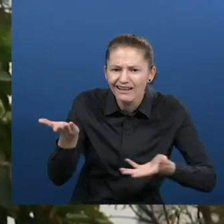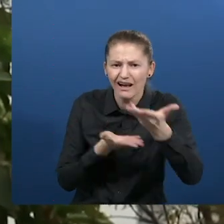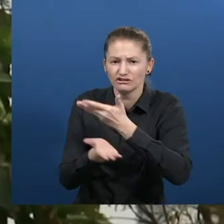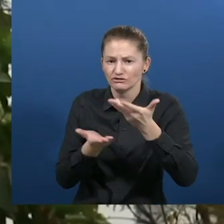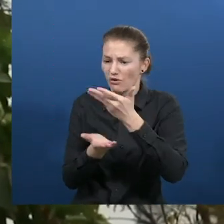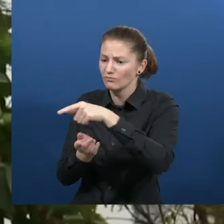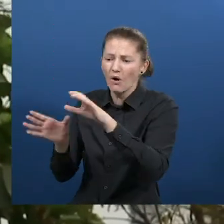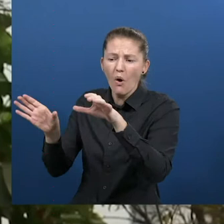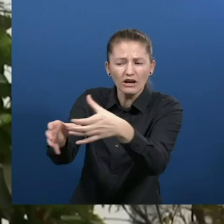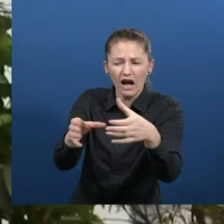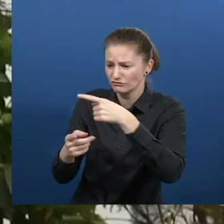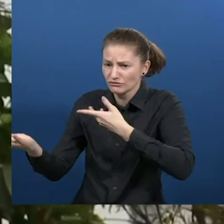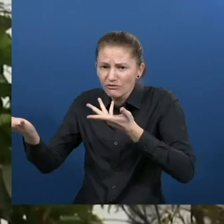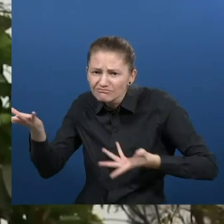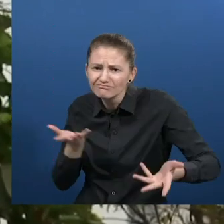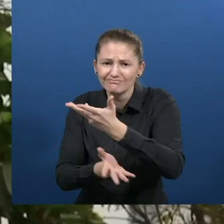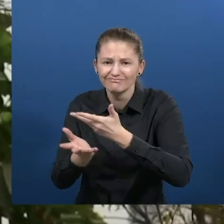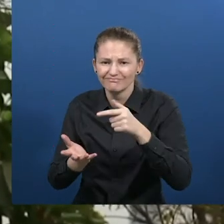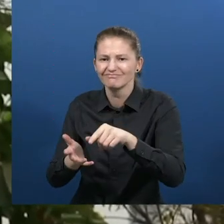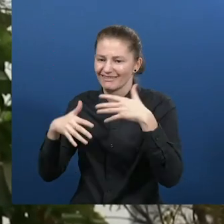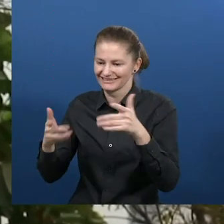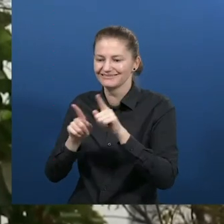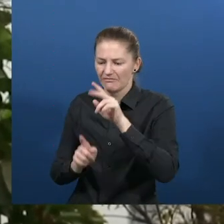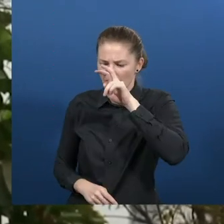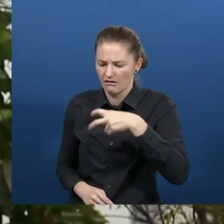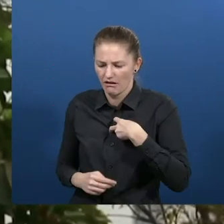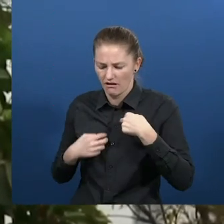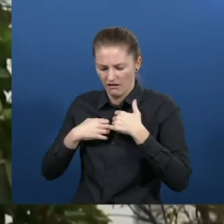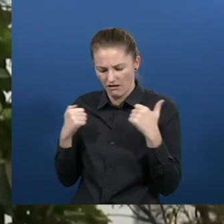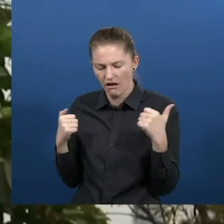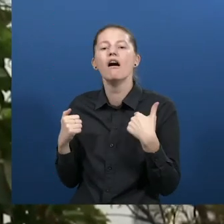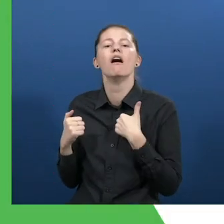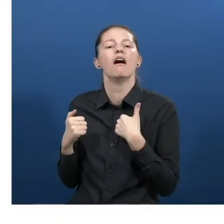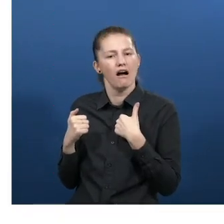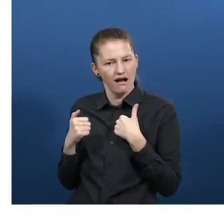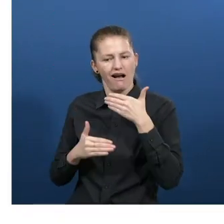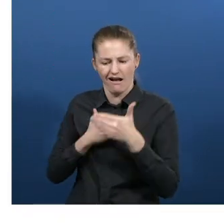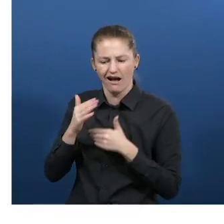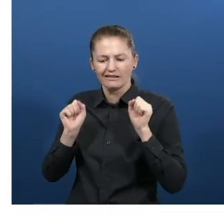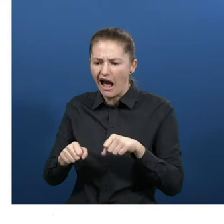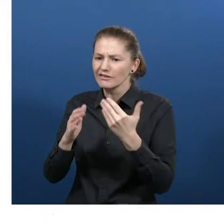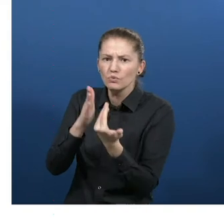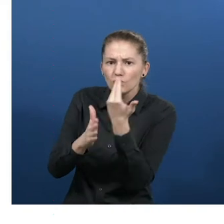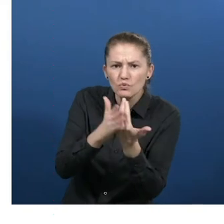an innovation could be transformed into a scale-up opportunity.